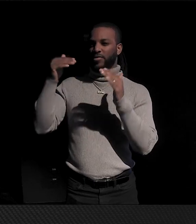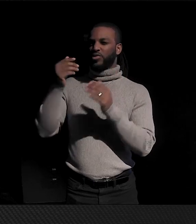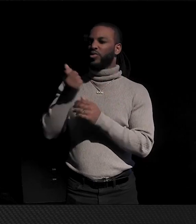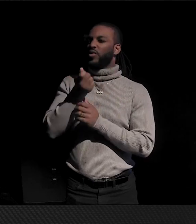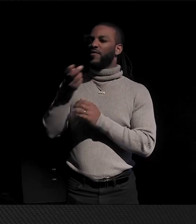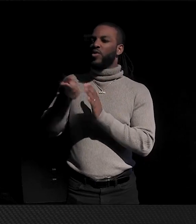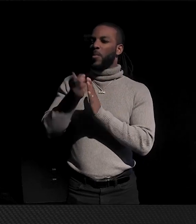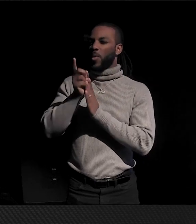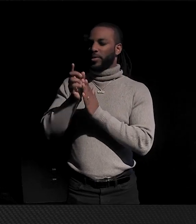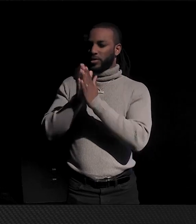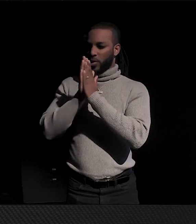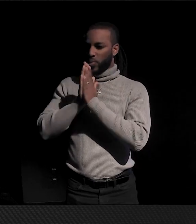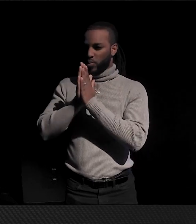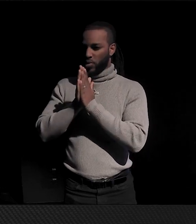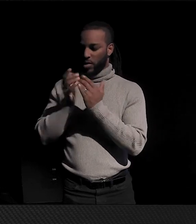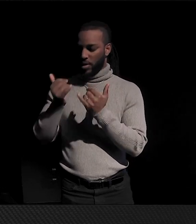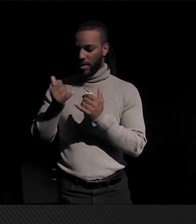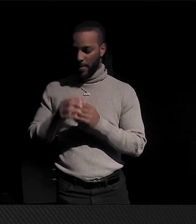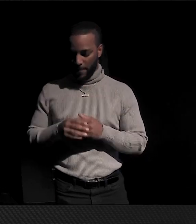begin to pray that.